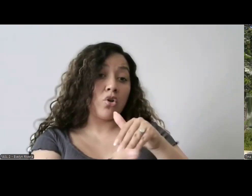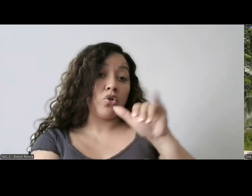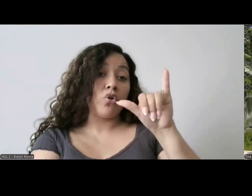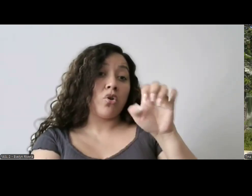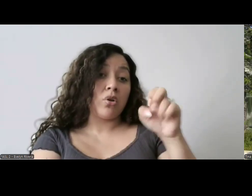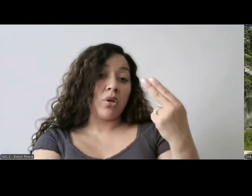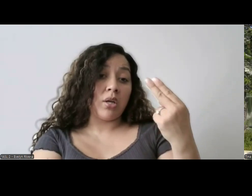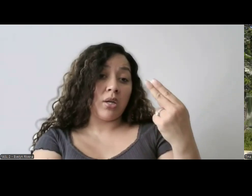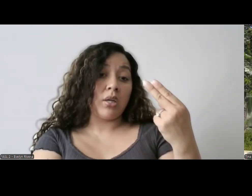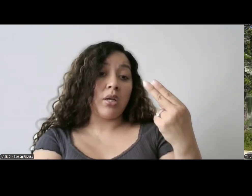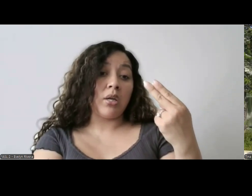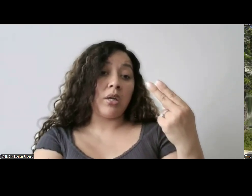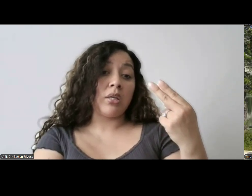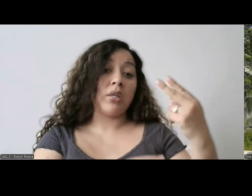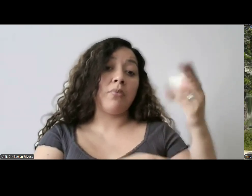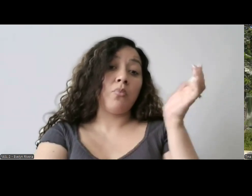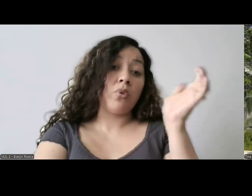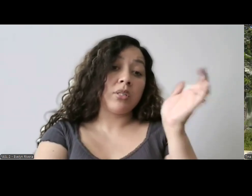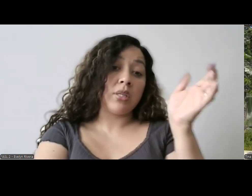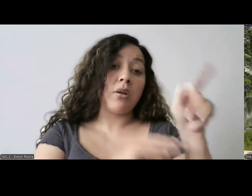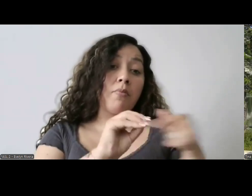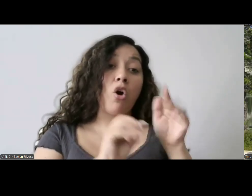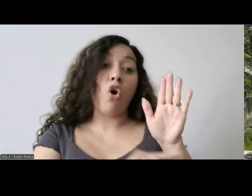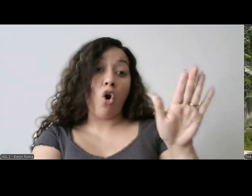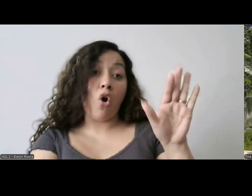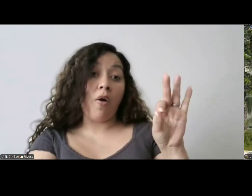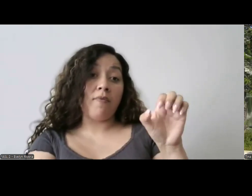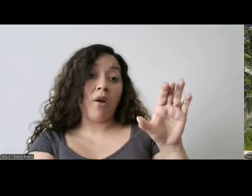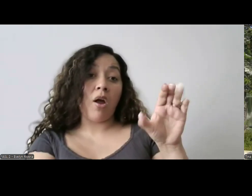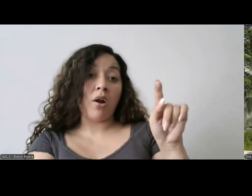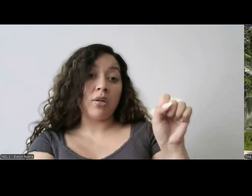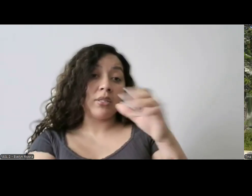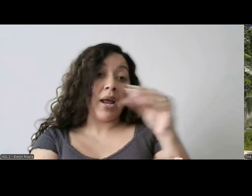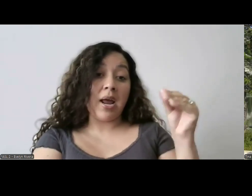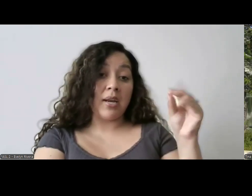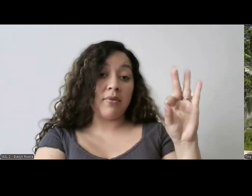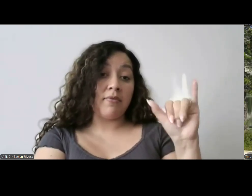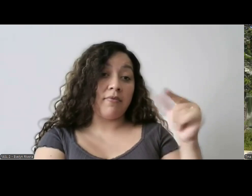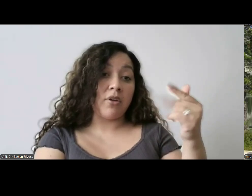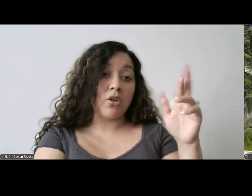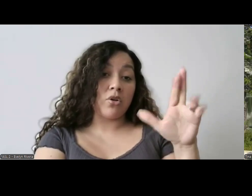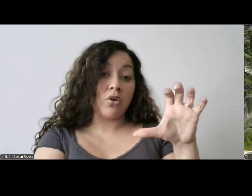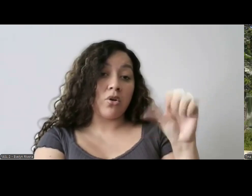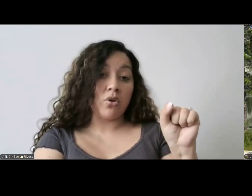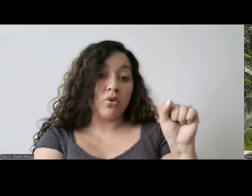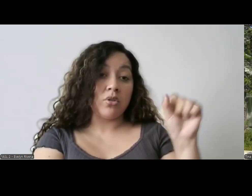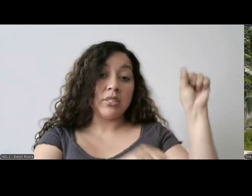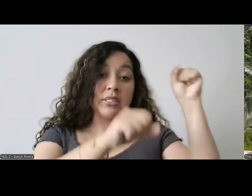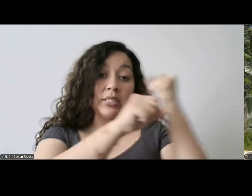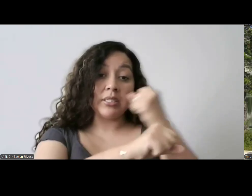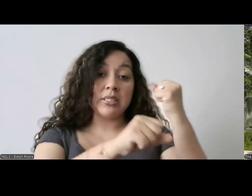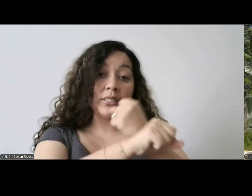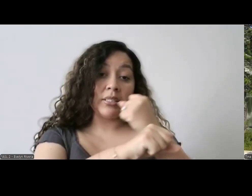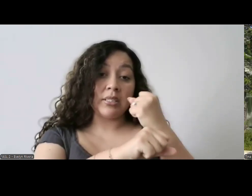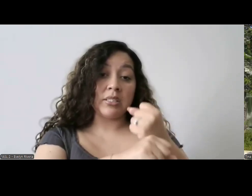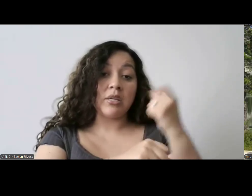figures statistics and a lot of projections of prevalence rate for these next several years